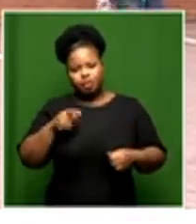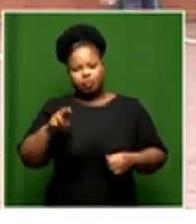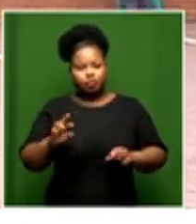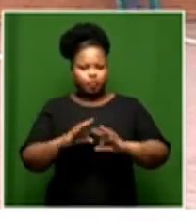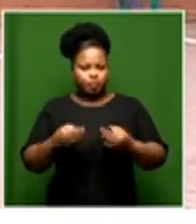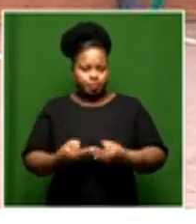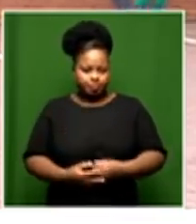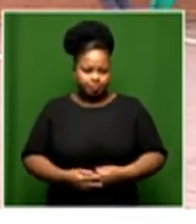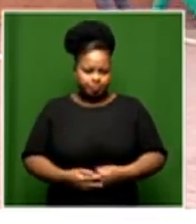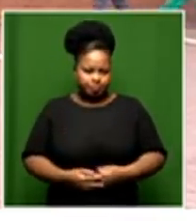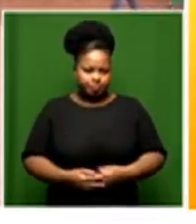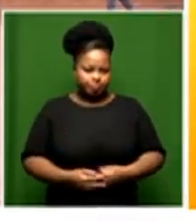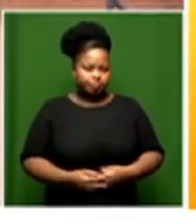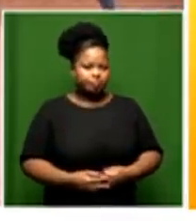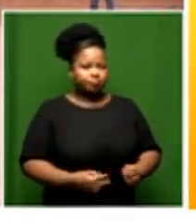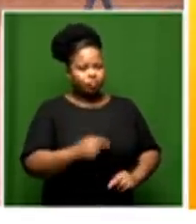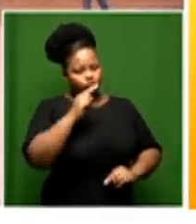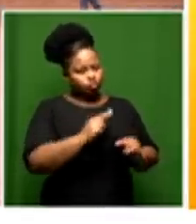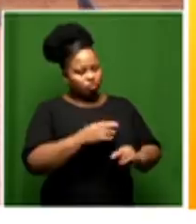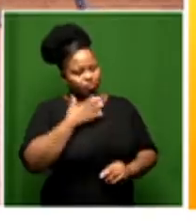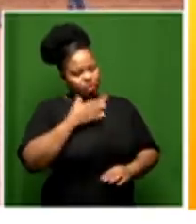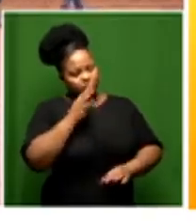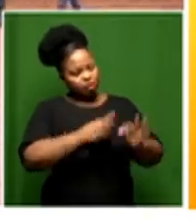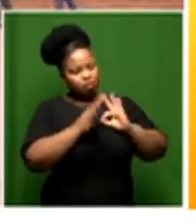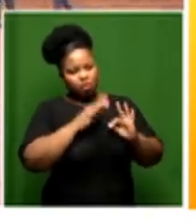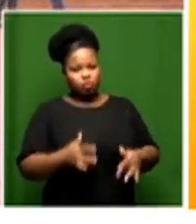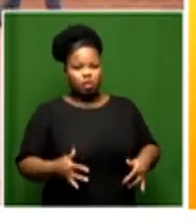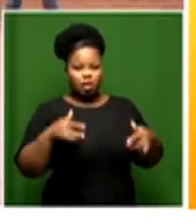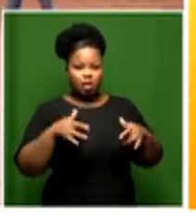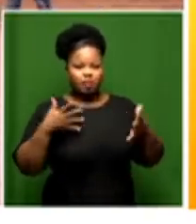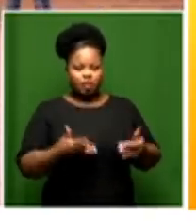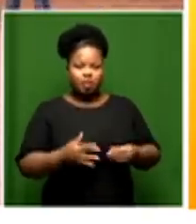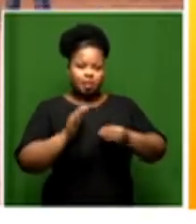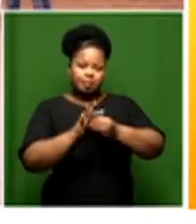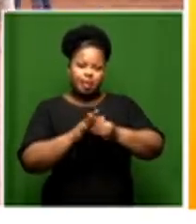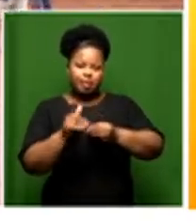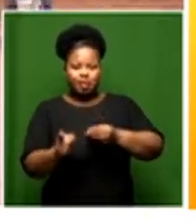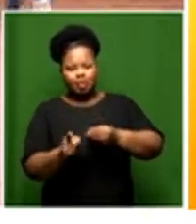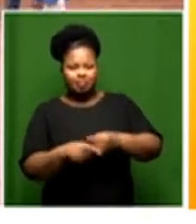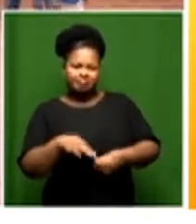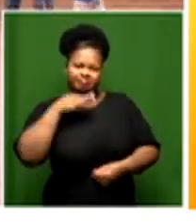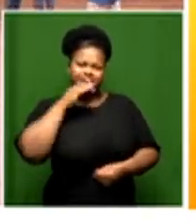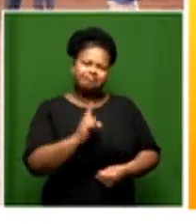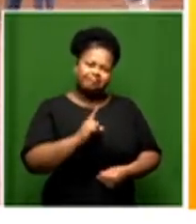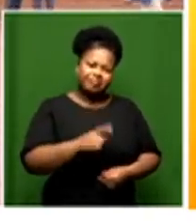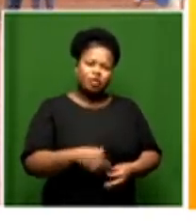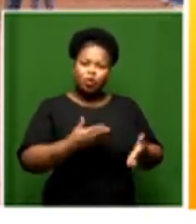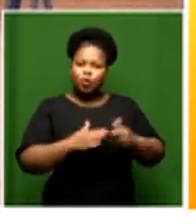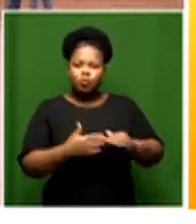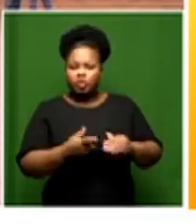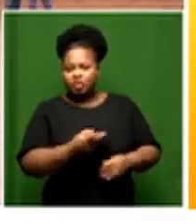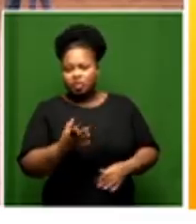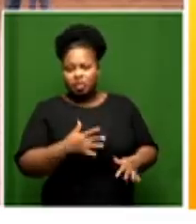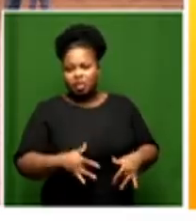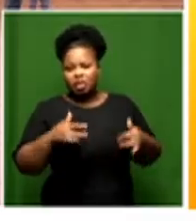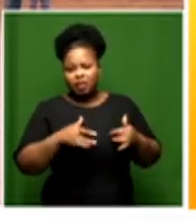family. Samkele. Now, just briefly take us through his life in Emalahleni and what he really meant to the community that he lived